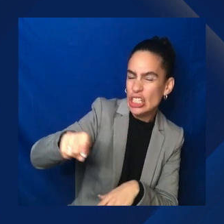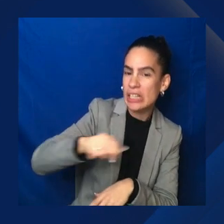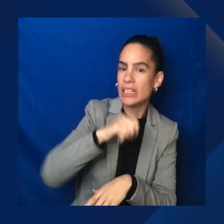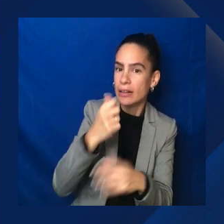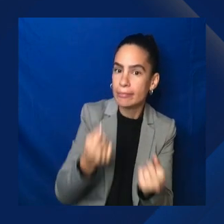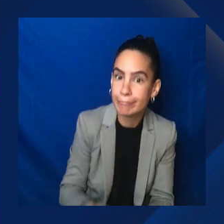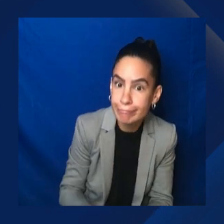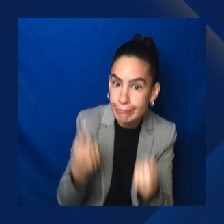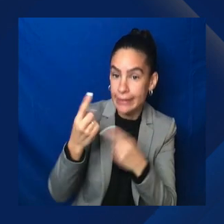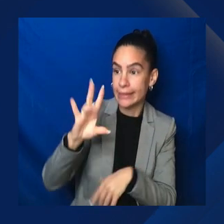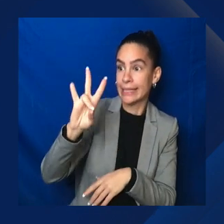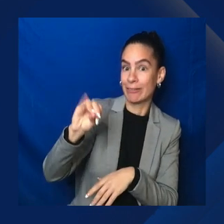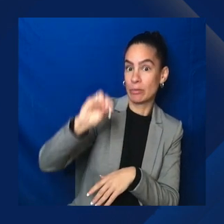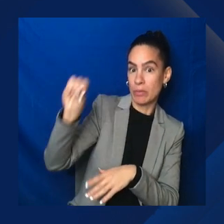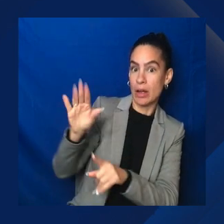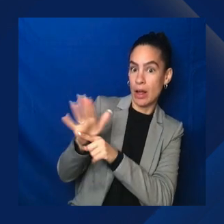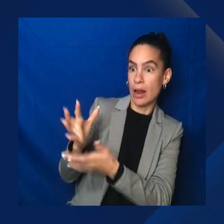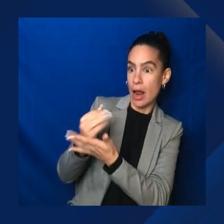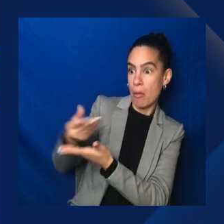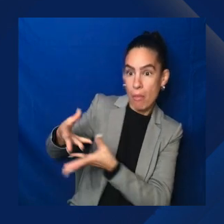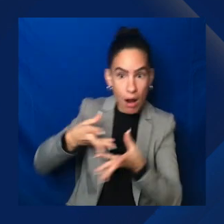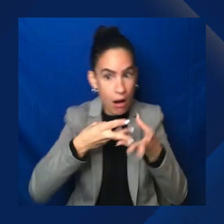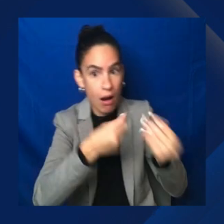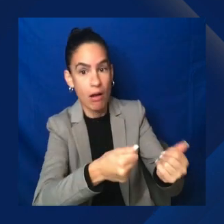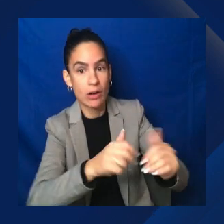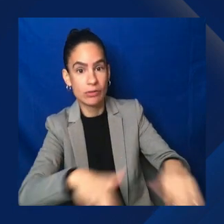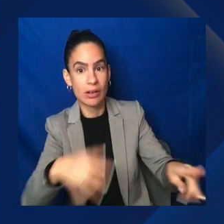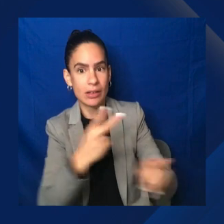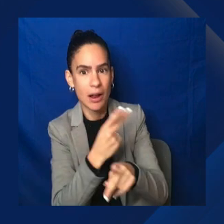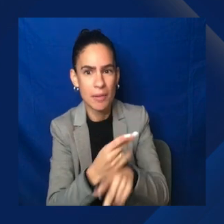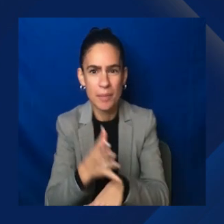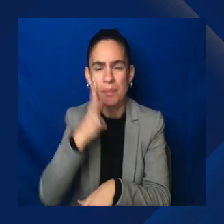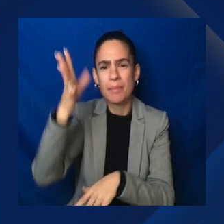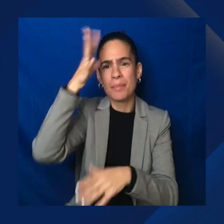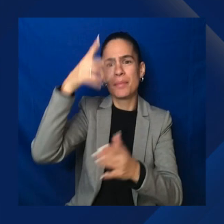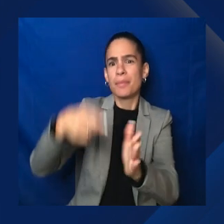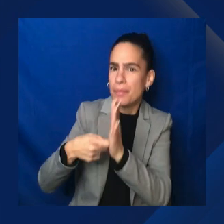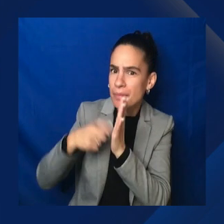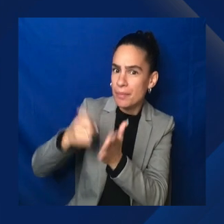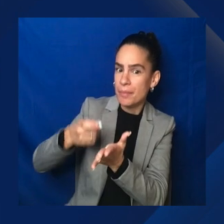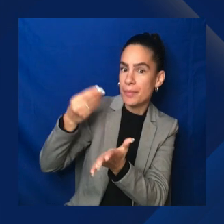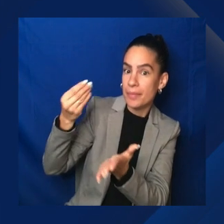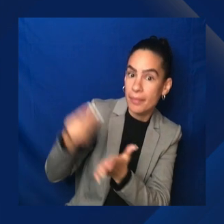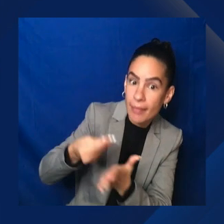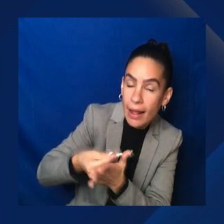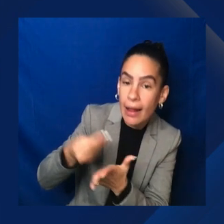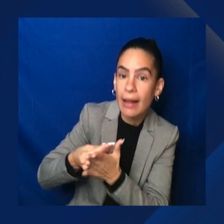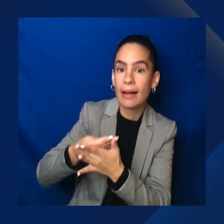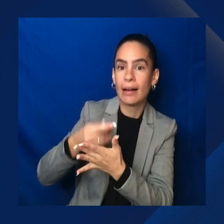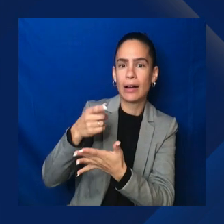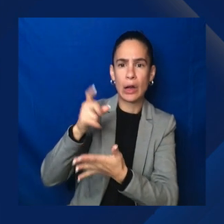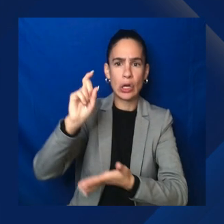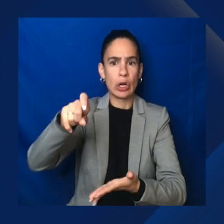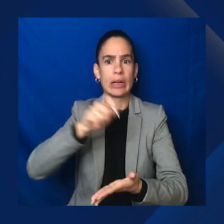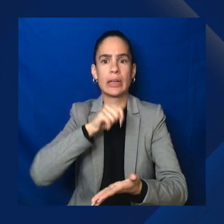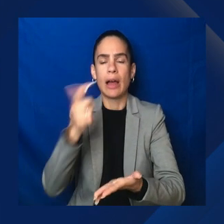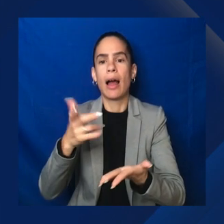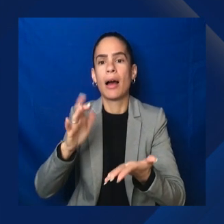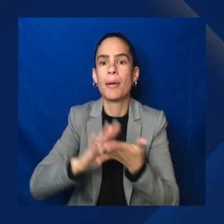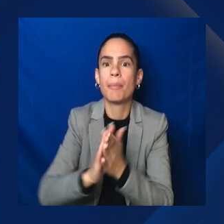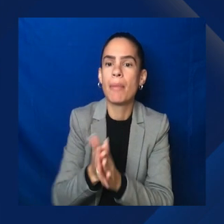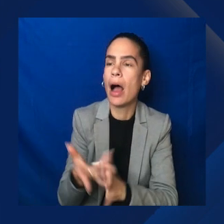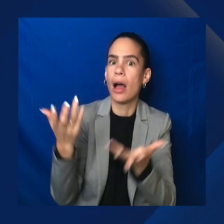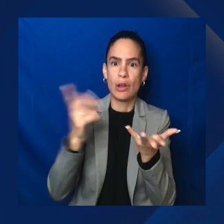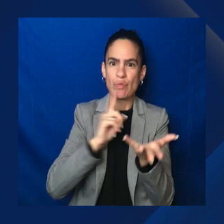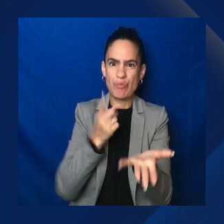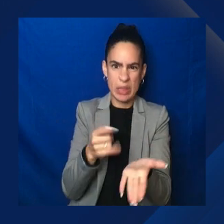with the financial demands of parenting and living, it should not be impossible for a working parent to have that kind